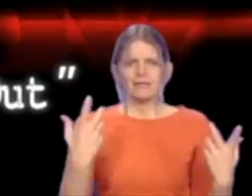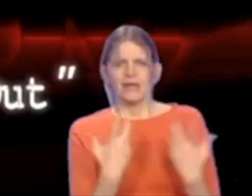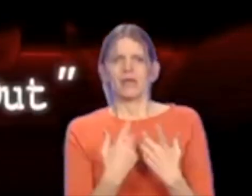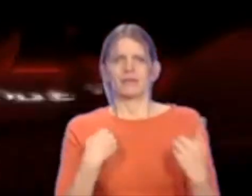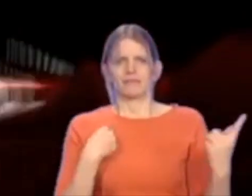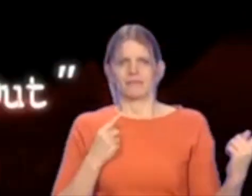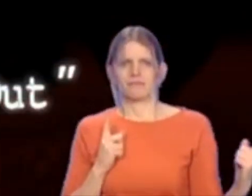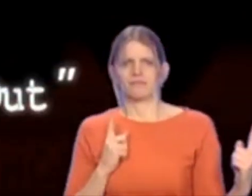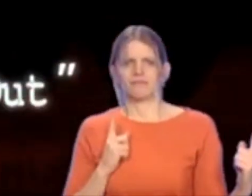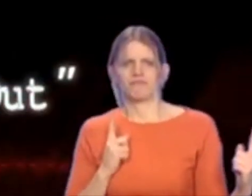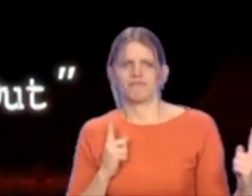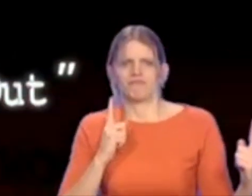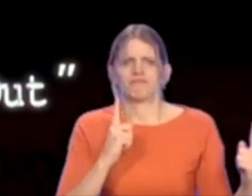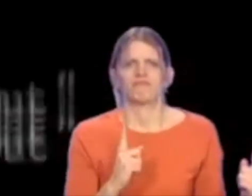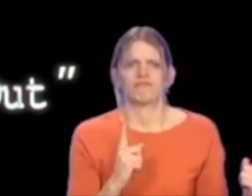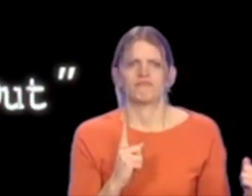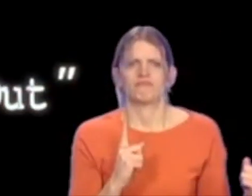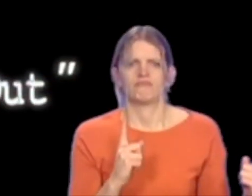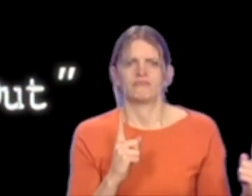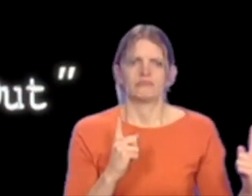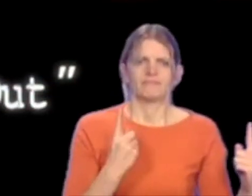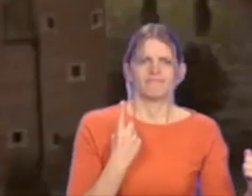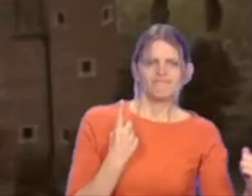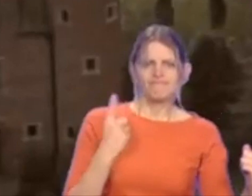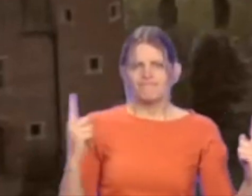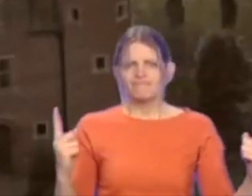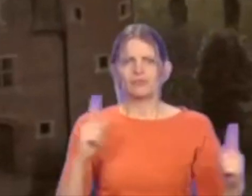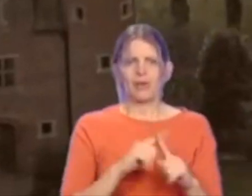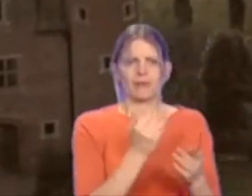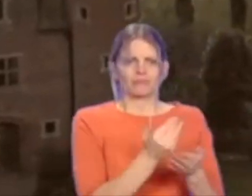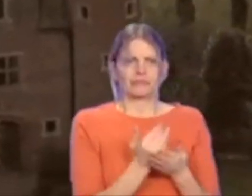by preventing contact between agents and to protect their identity.